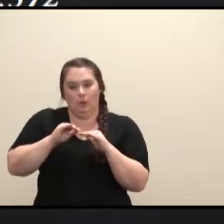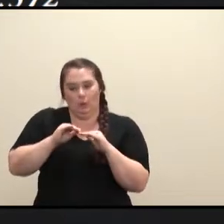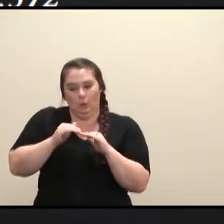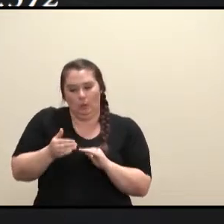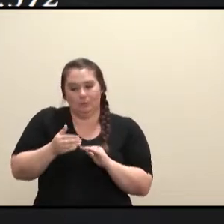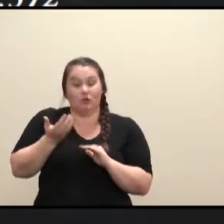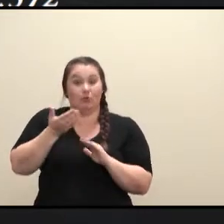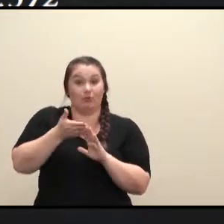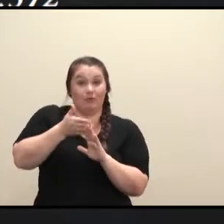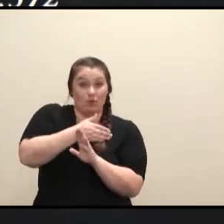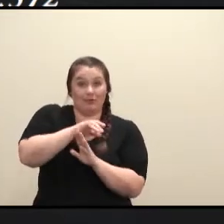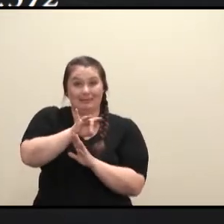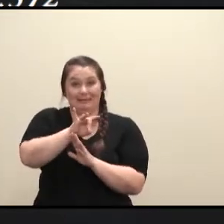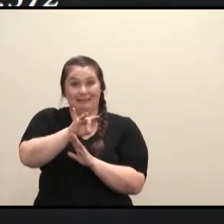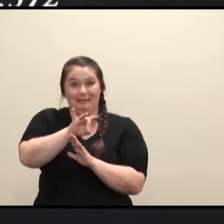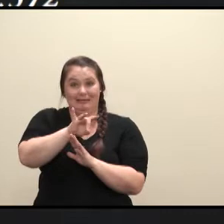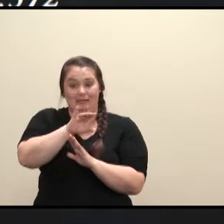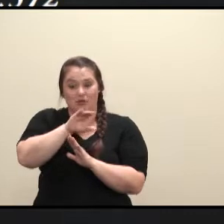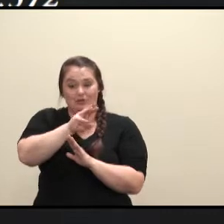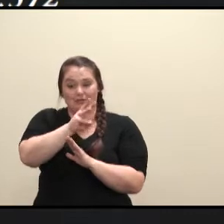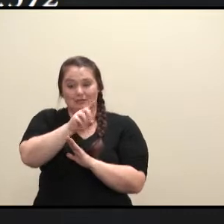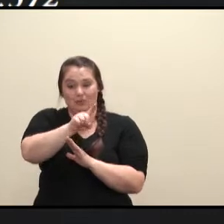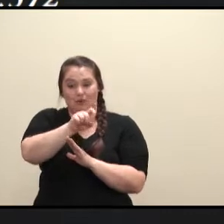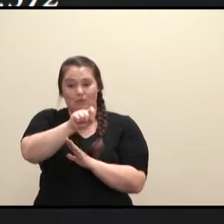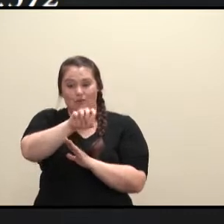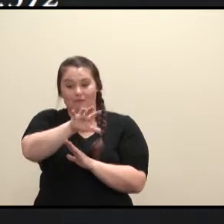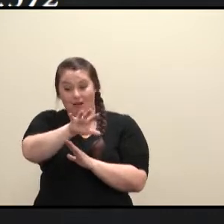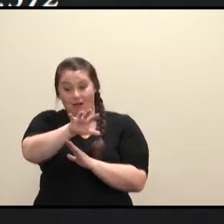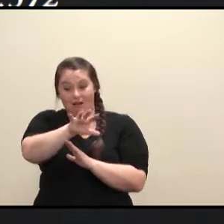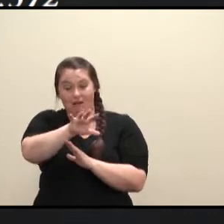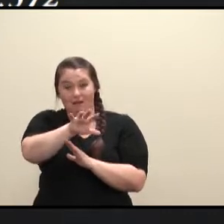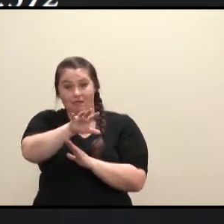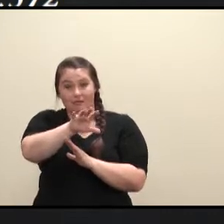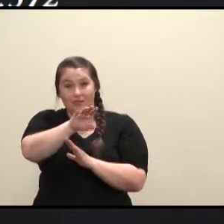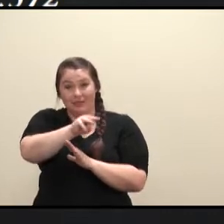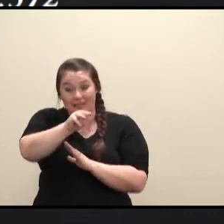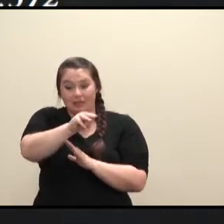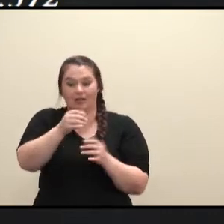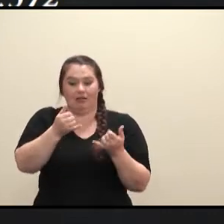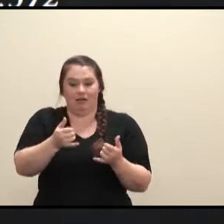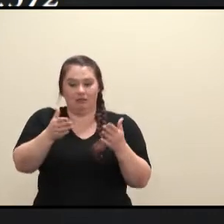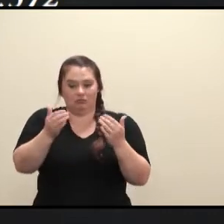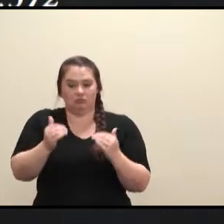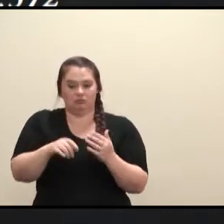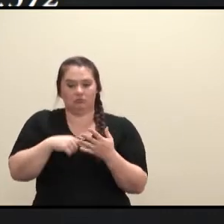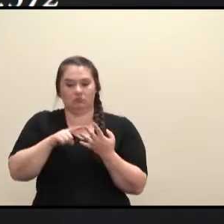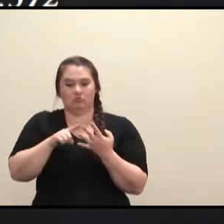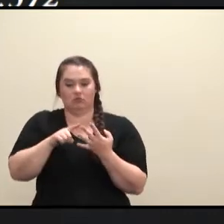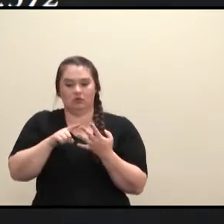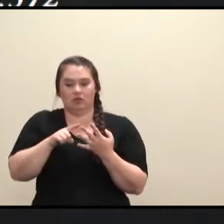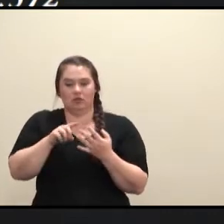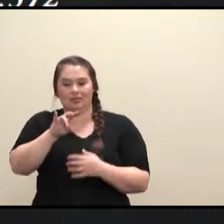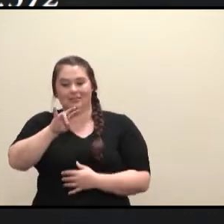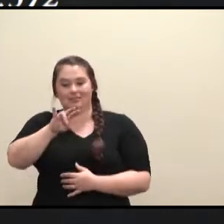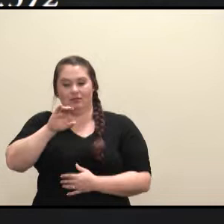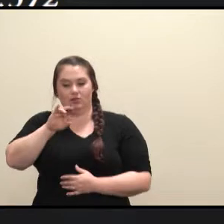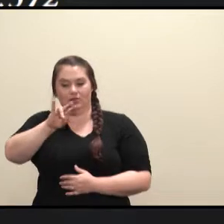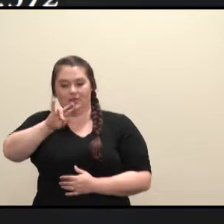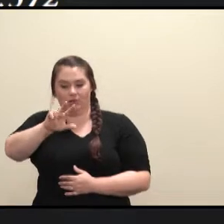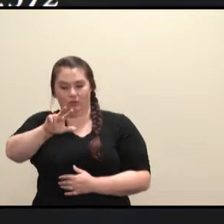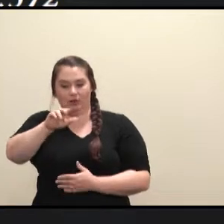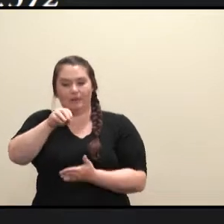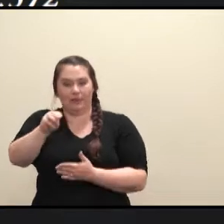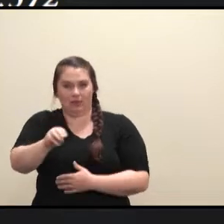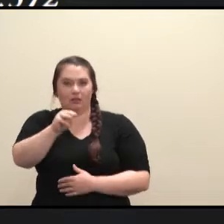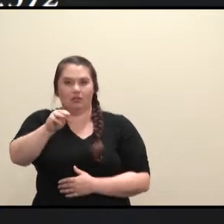it was $861.5 million. It's now going to be $773.9 million, with a freeze-adjusted